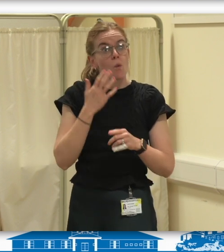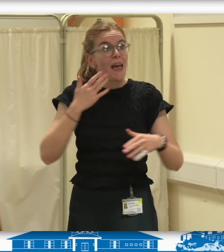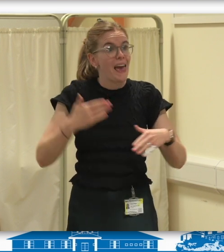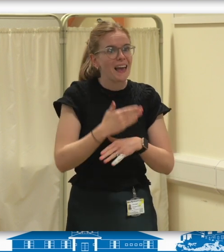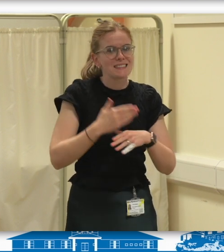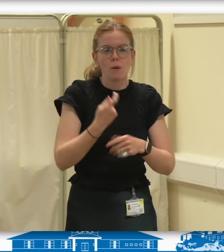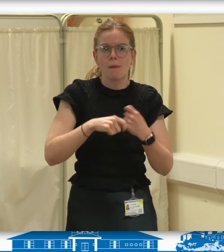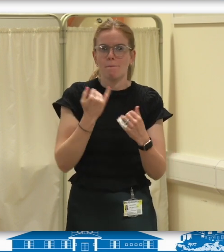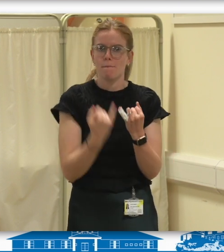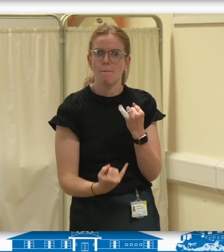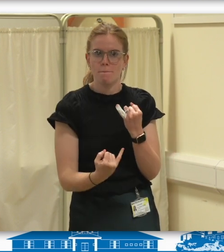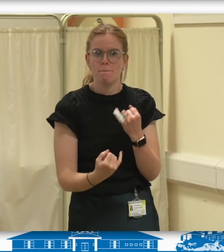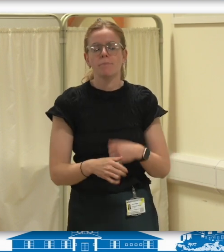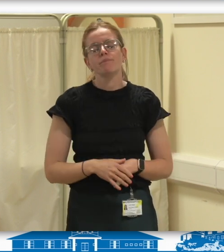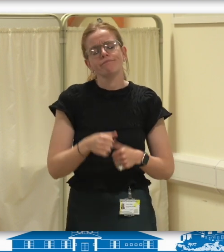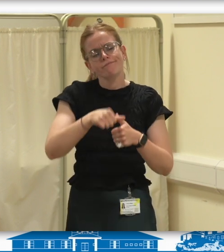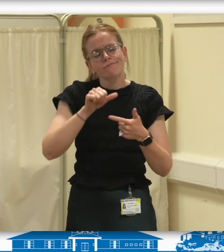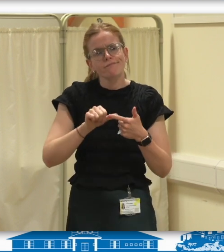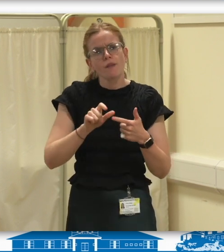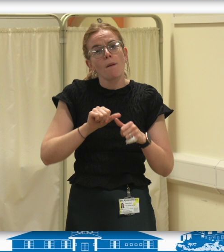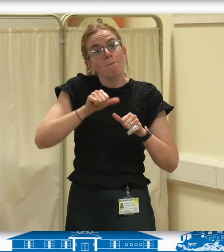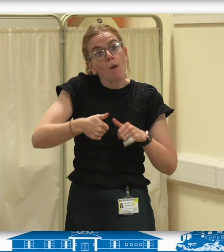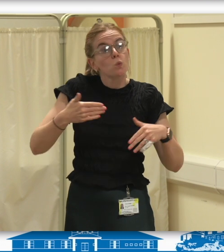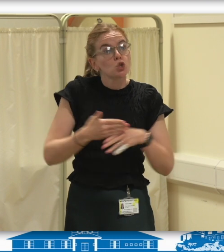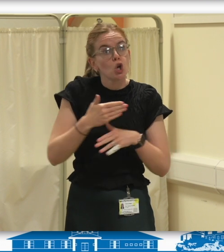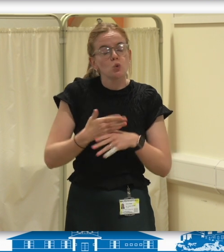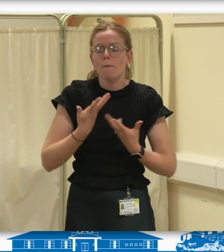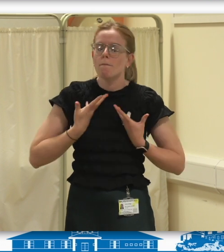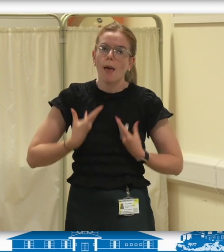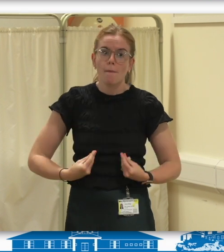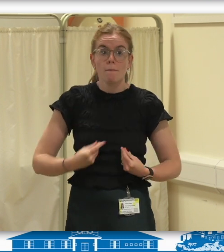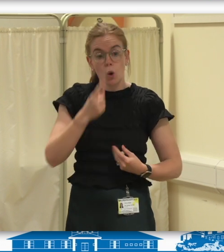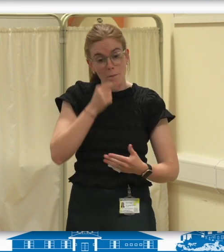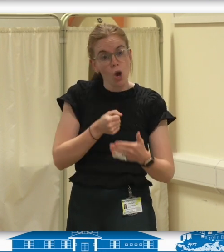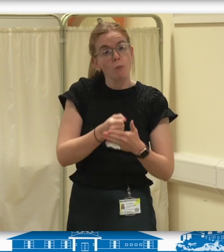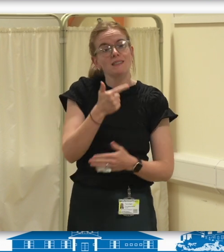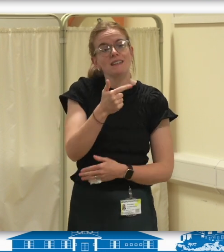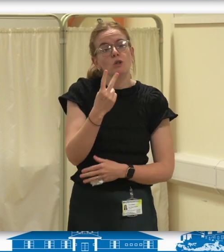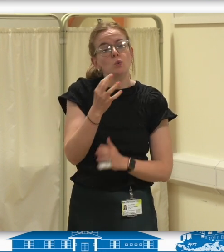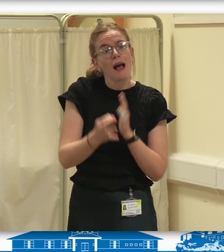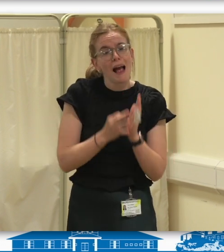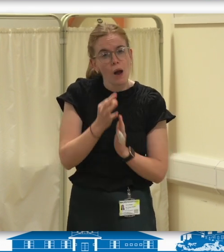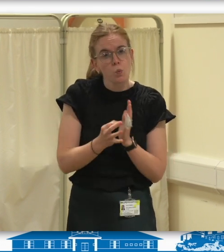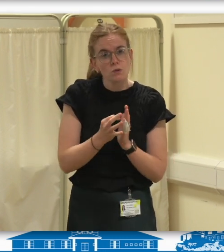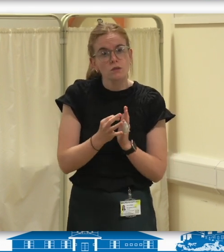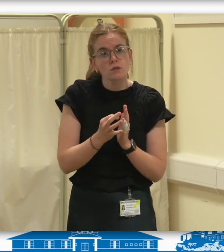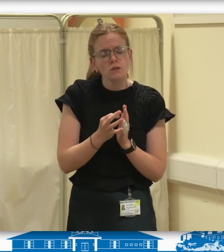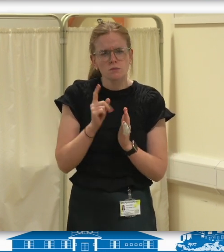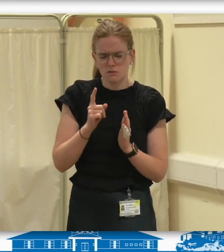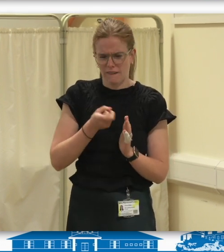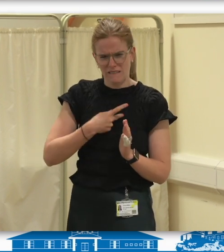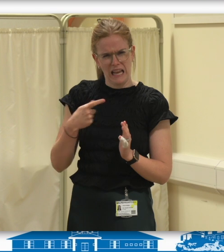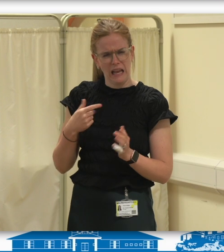Also, post-exertional malaise, often delayed up to 72 hours, which is disproportionate to the activity and has